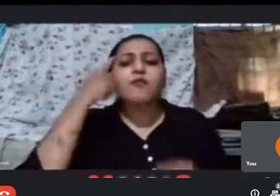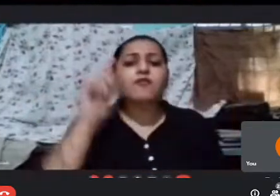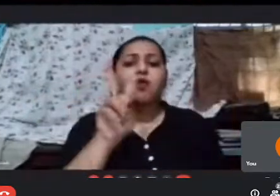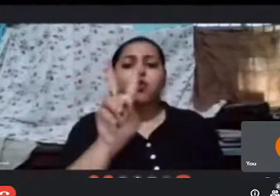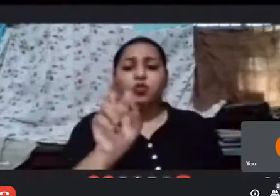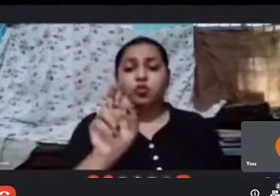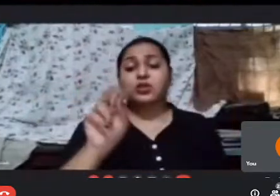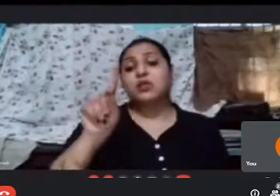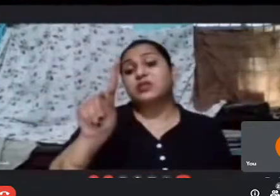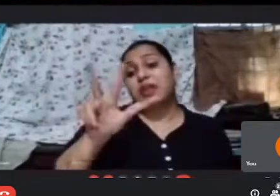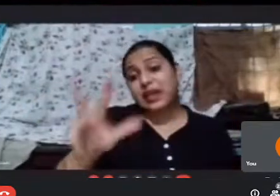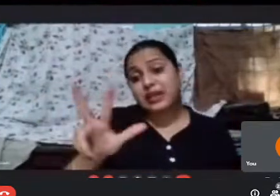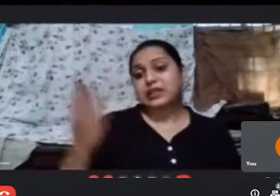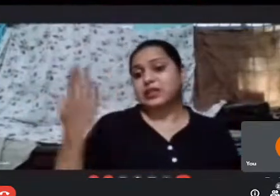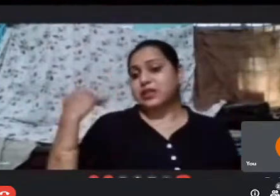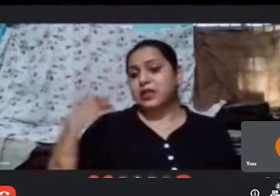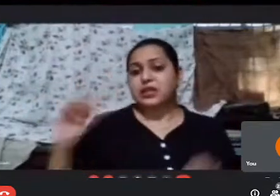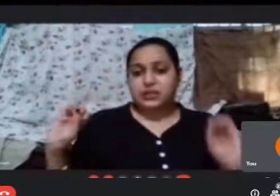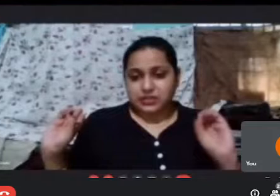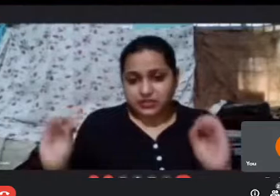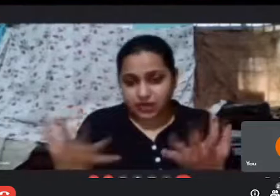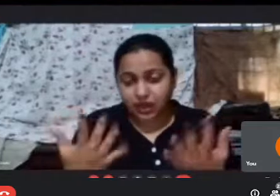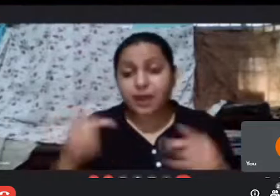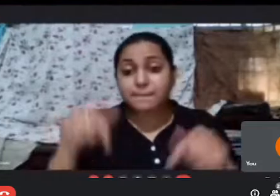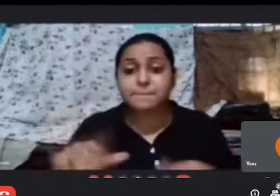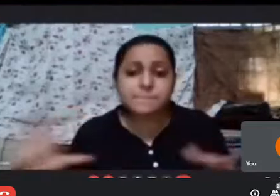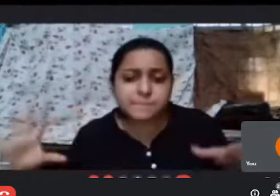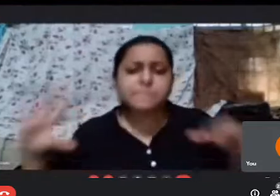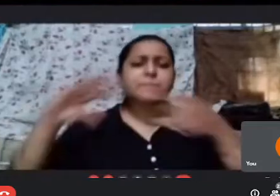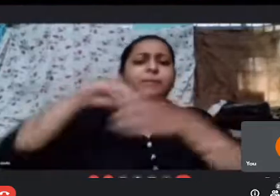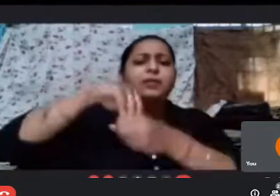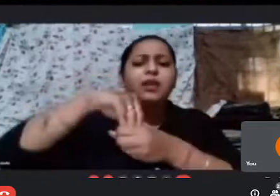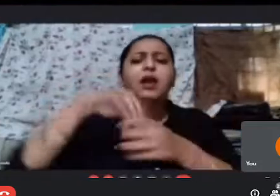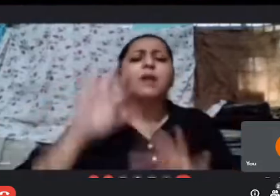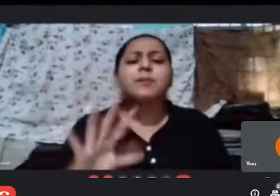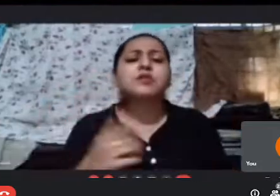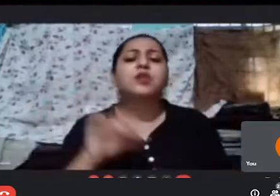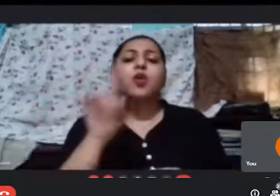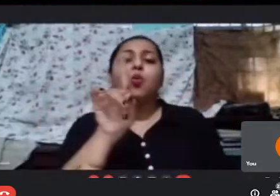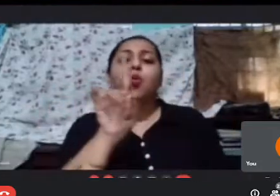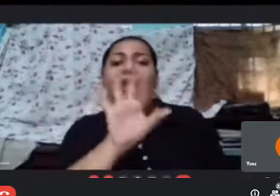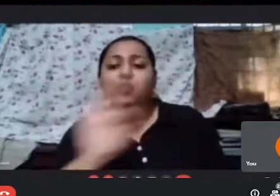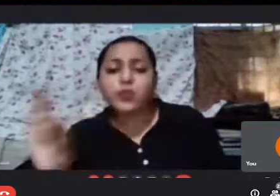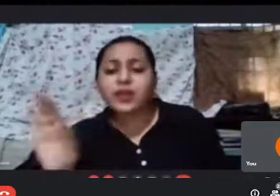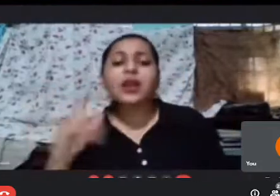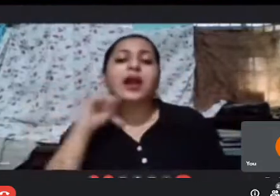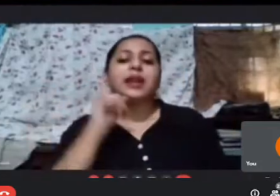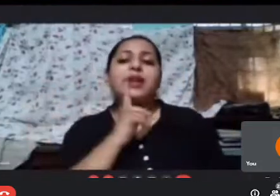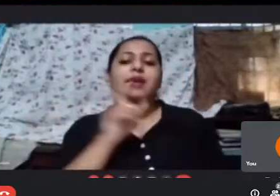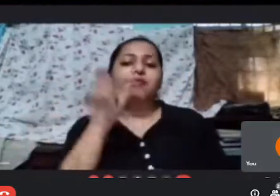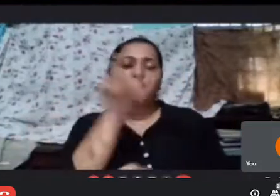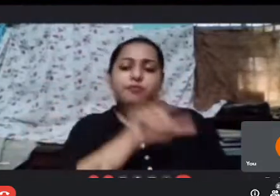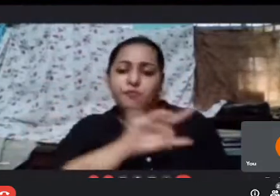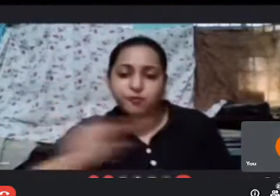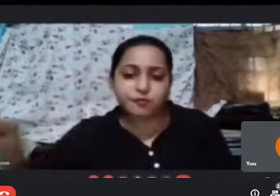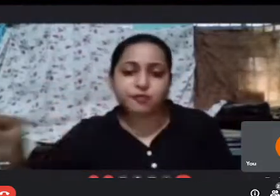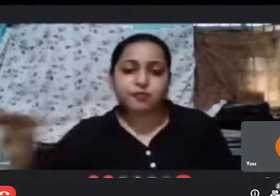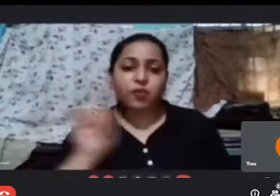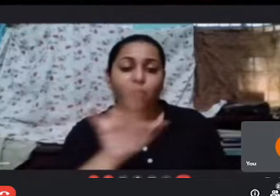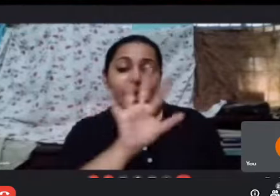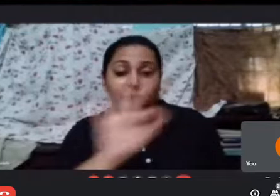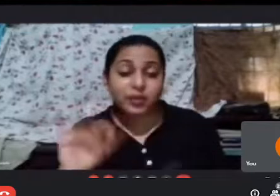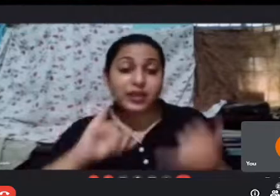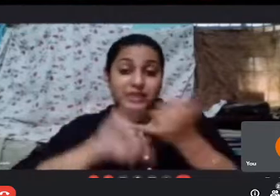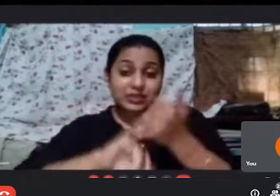as part of the International Week of the Deaf, which itself was celebrated in September